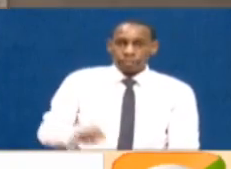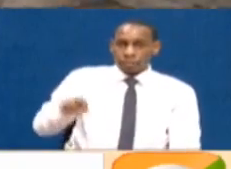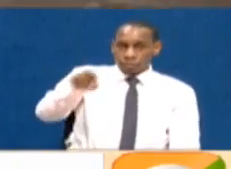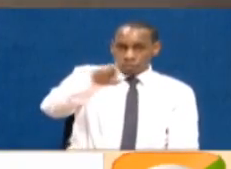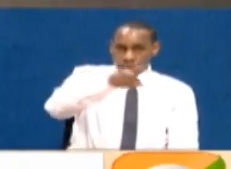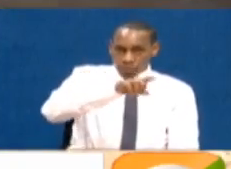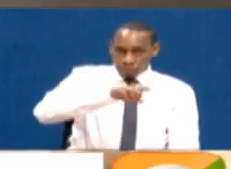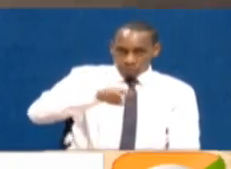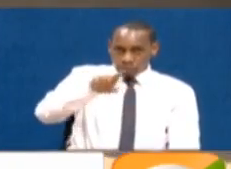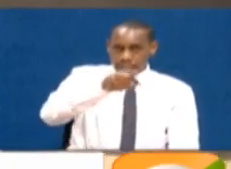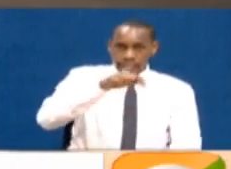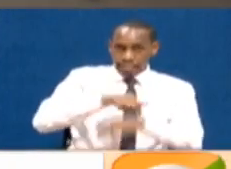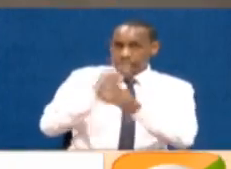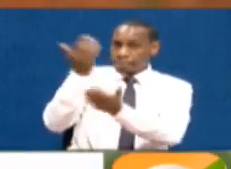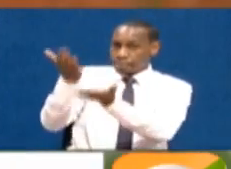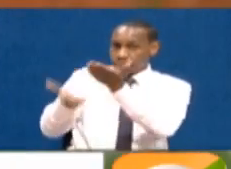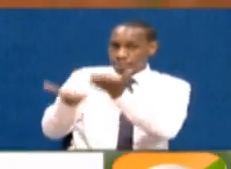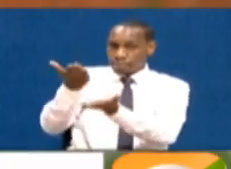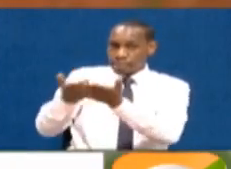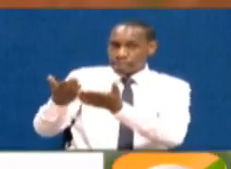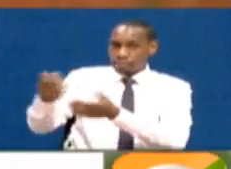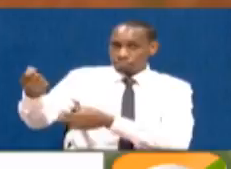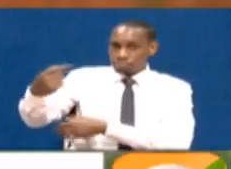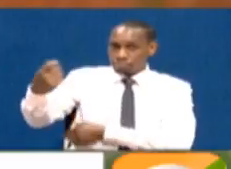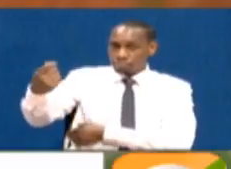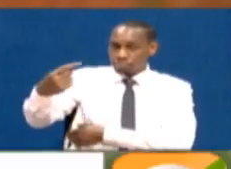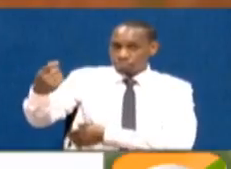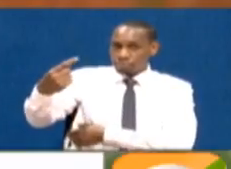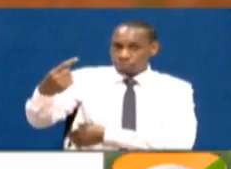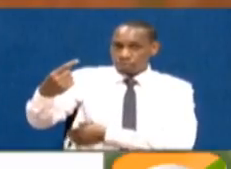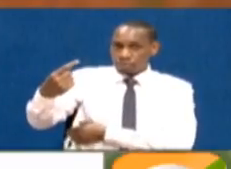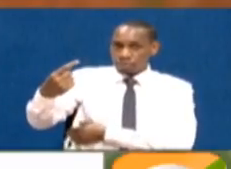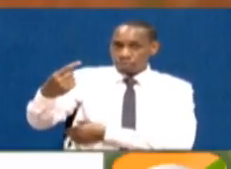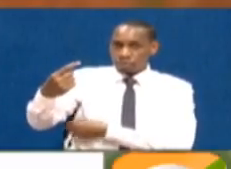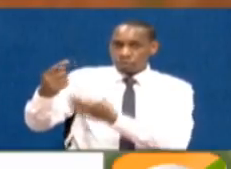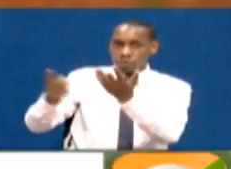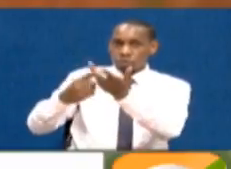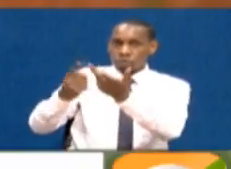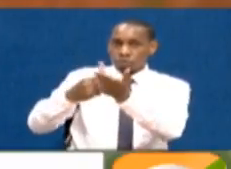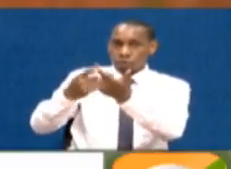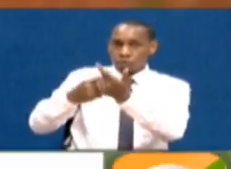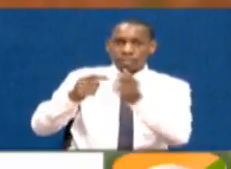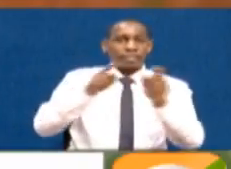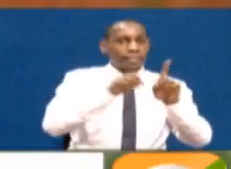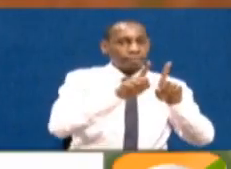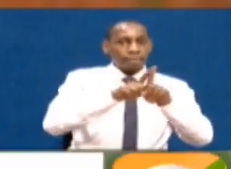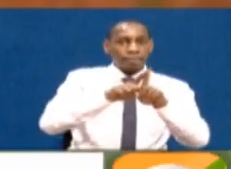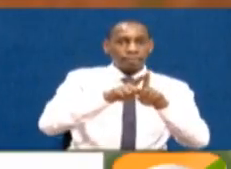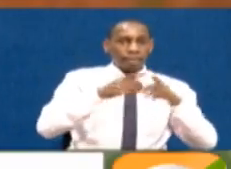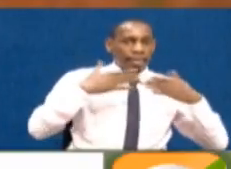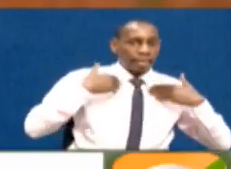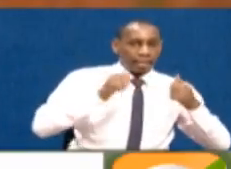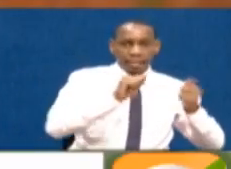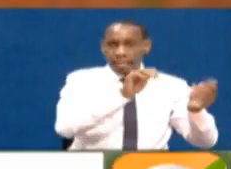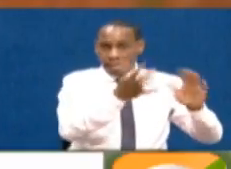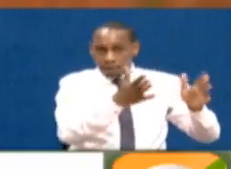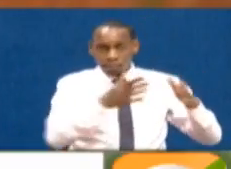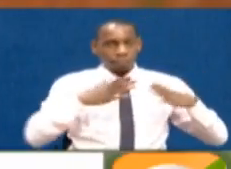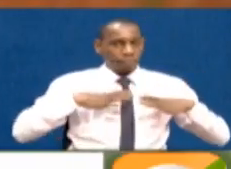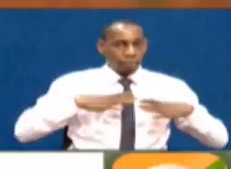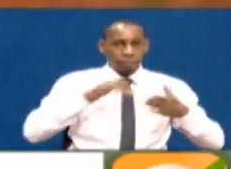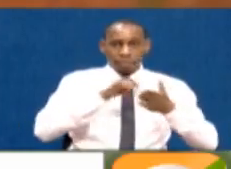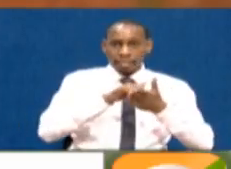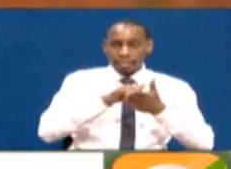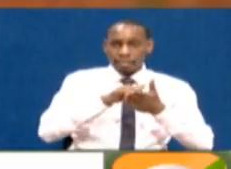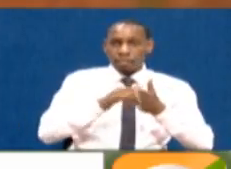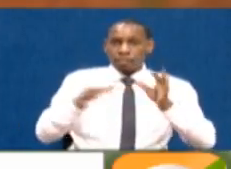measure the income of the total population, what about the health of the people who are in